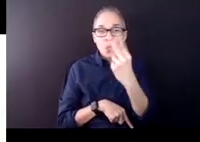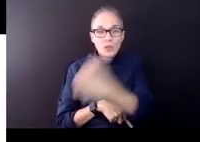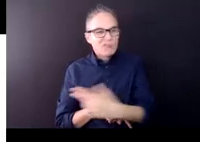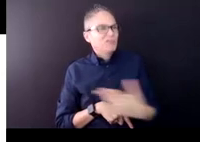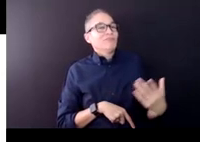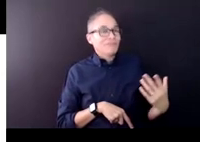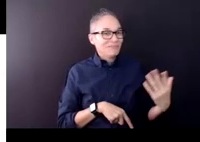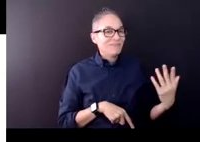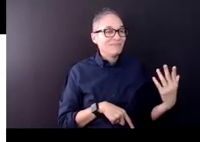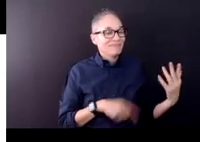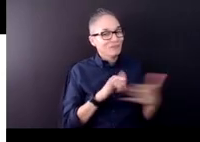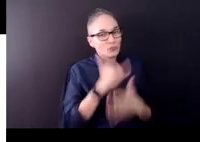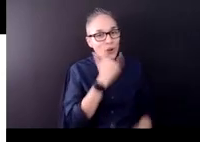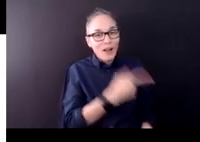is